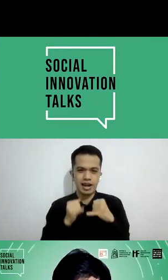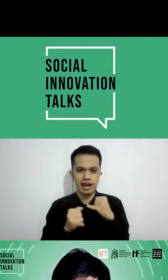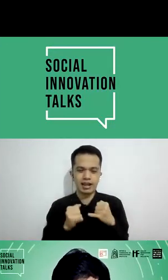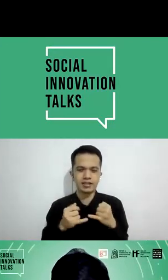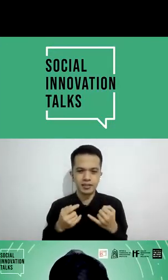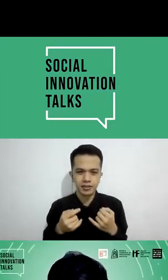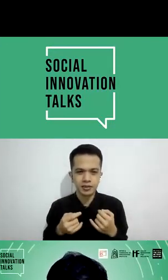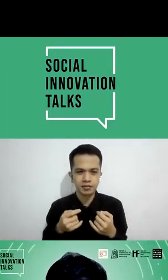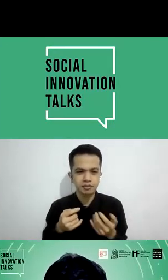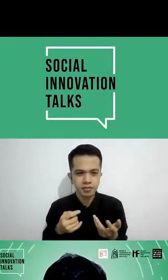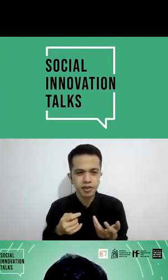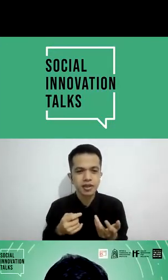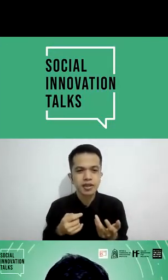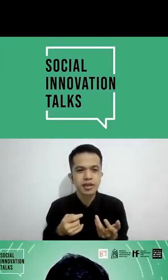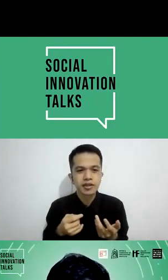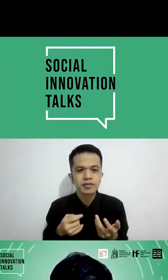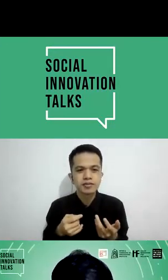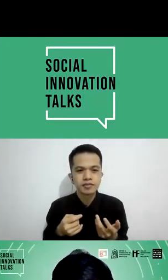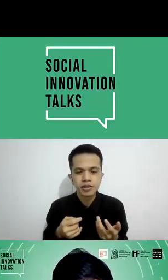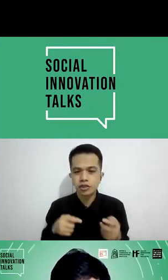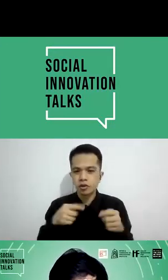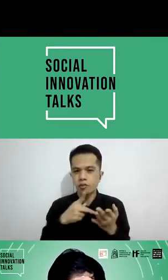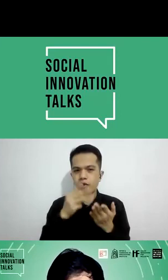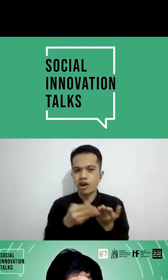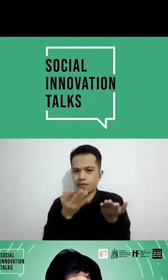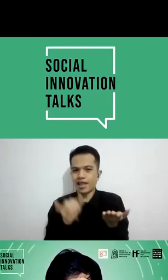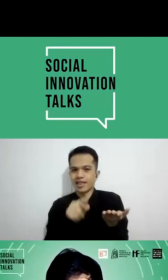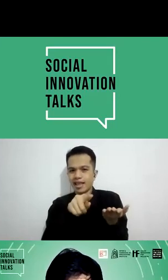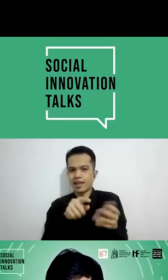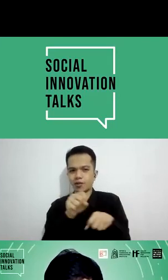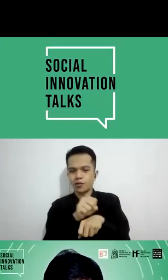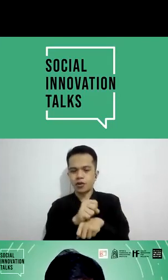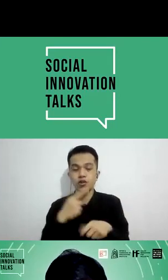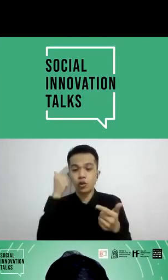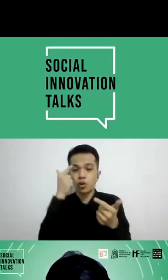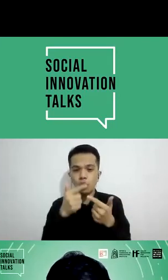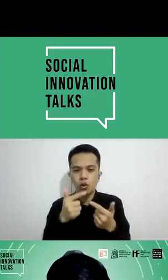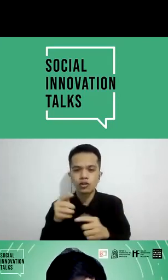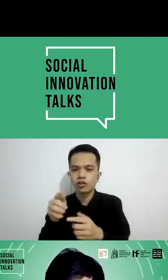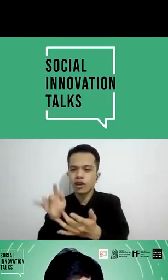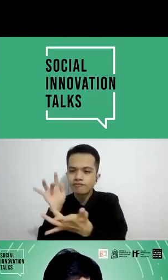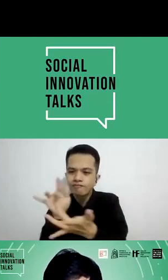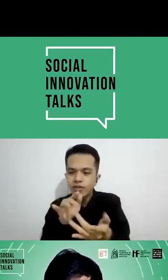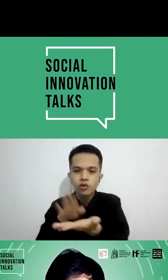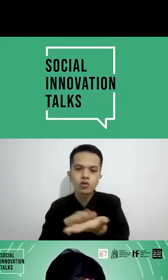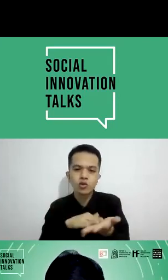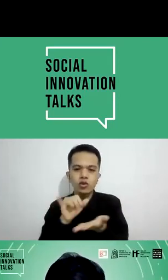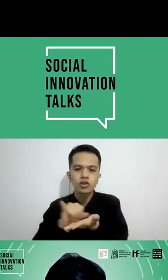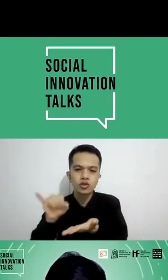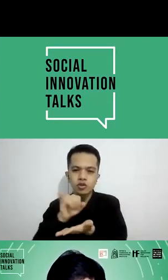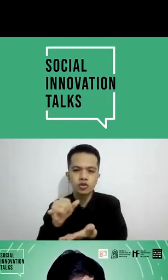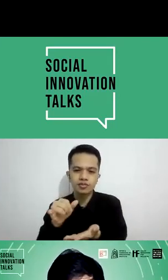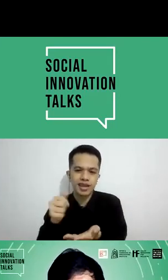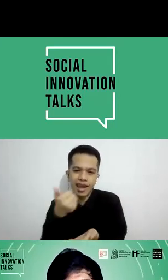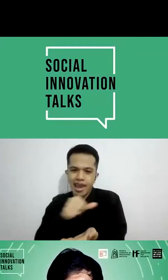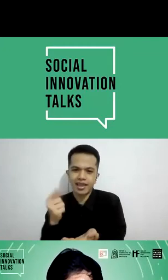Accelerating Makers is the program I work with. And our goal is to reach out to schools, institutions, anyone really,